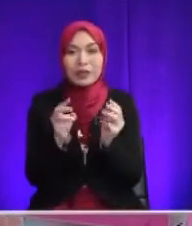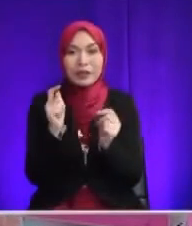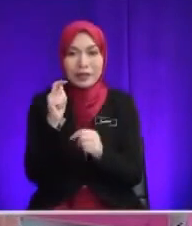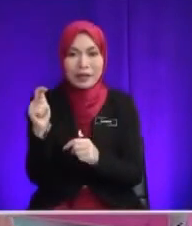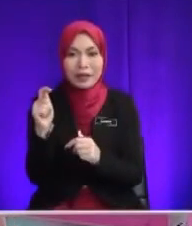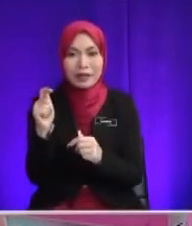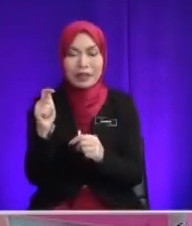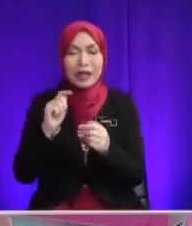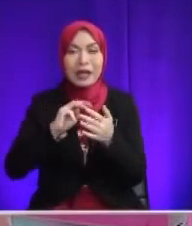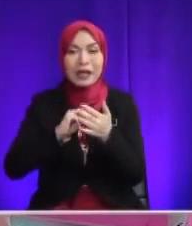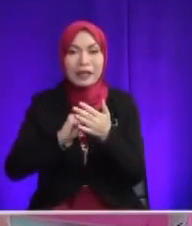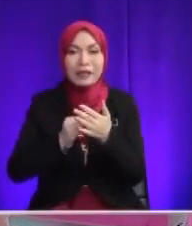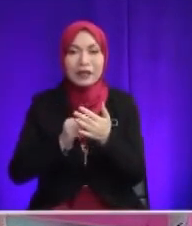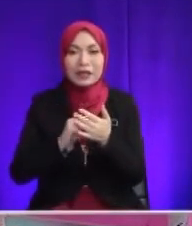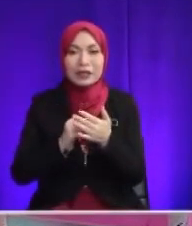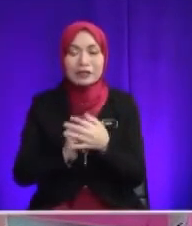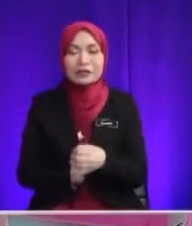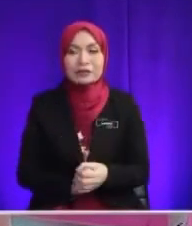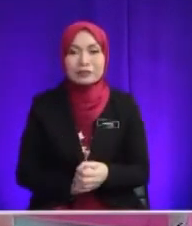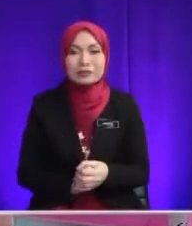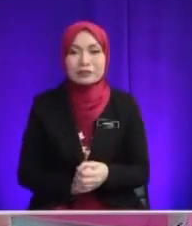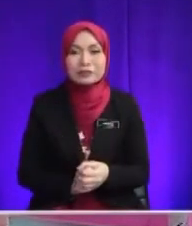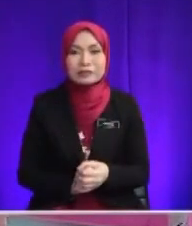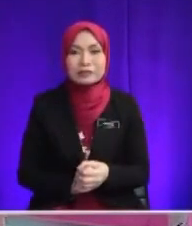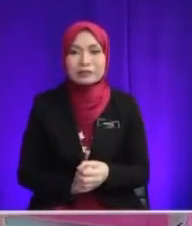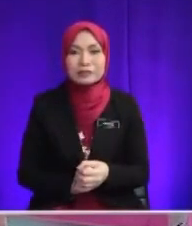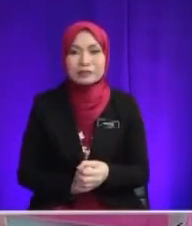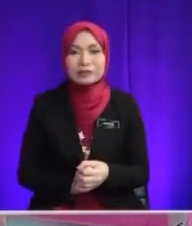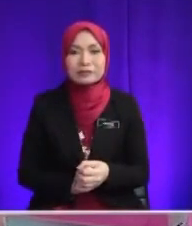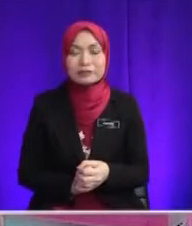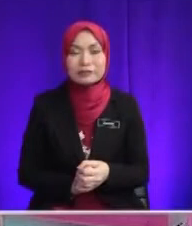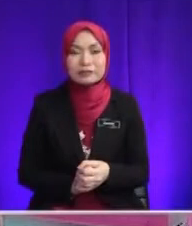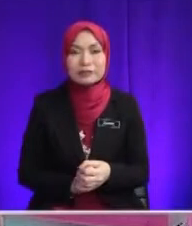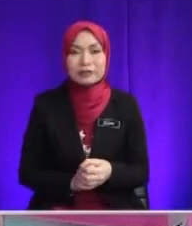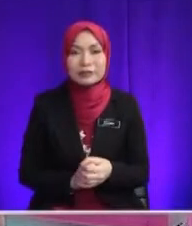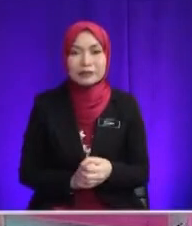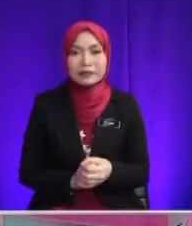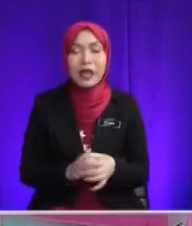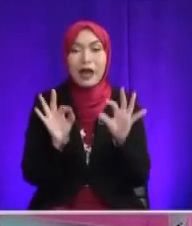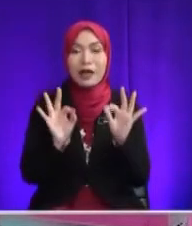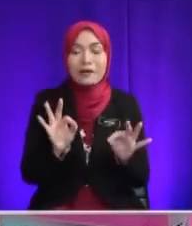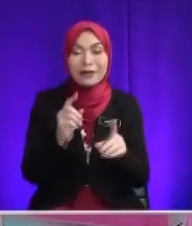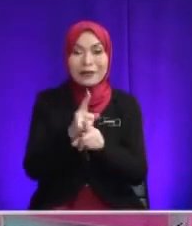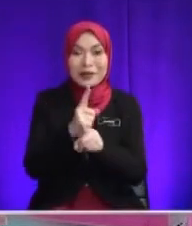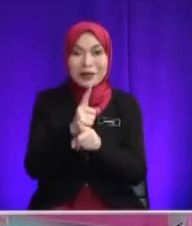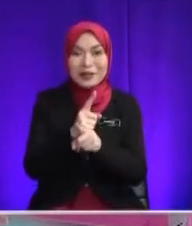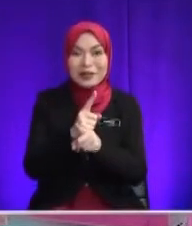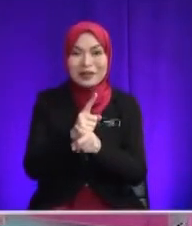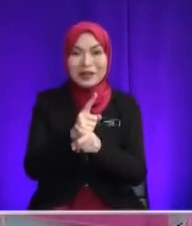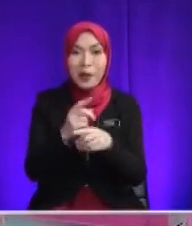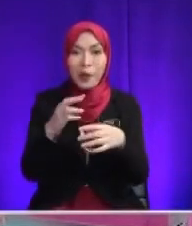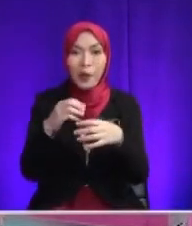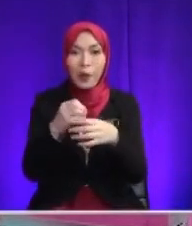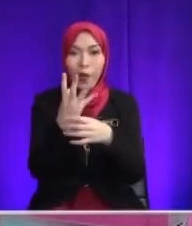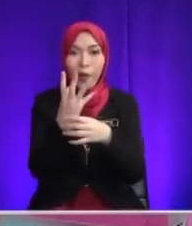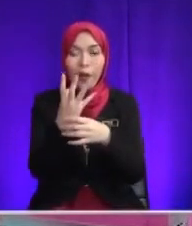So if they got the correct definition, they are going to pop up their green card in order to agree. But if they think that